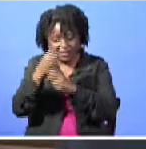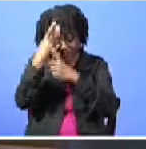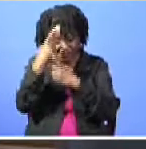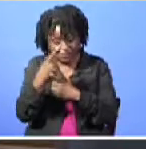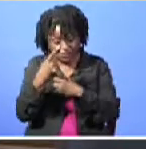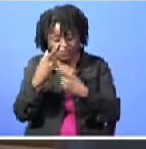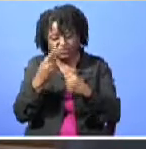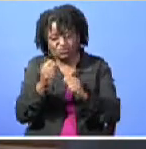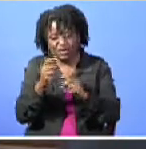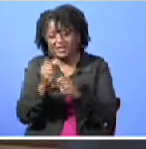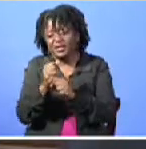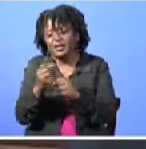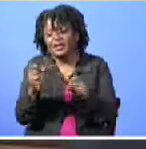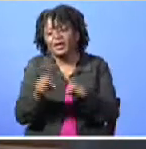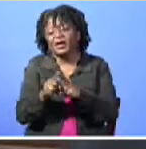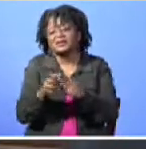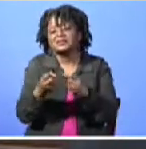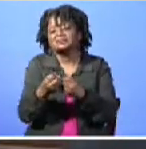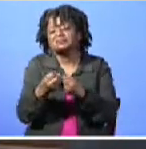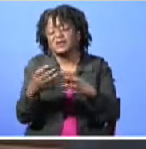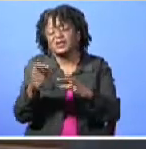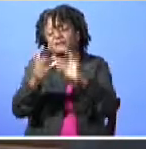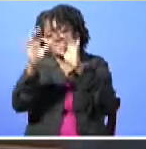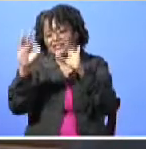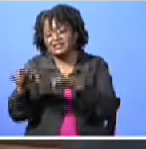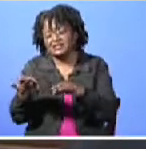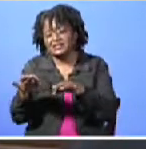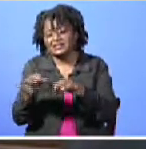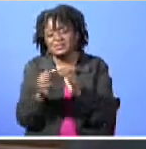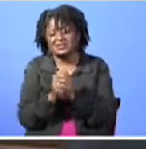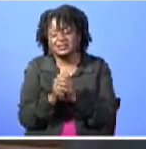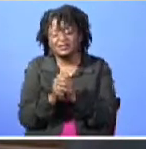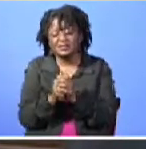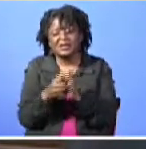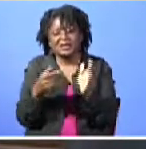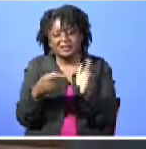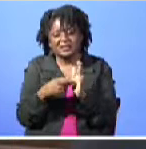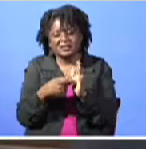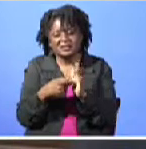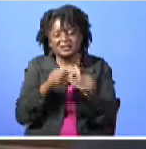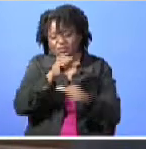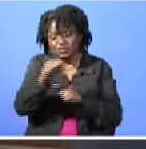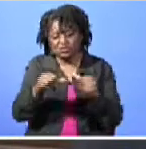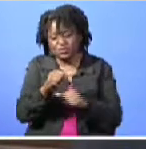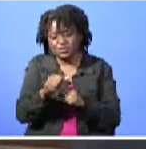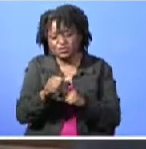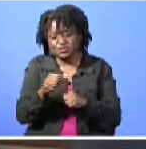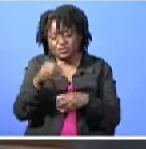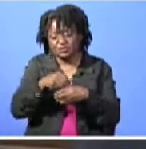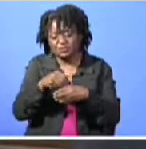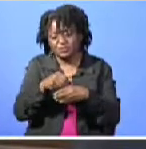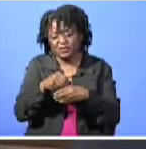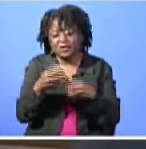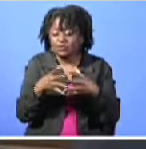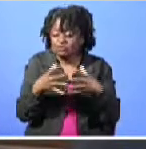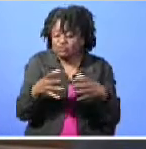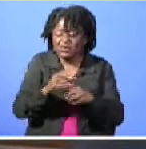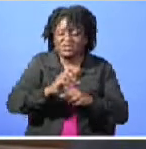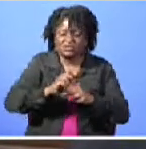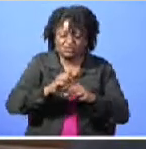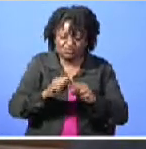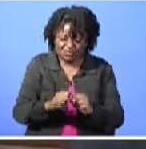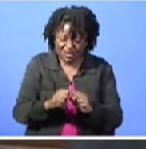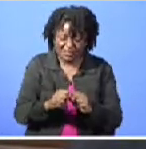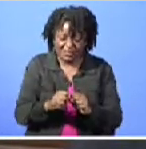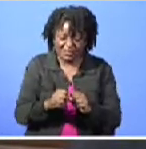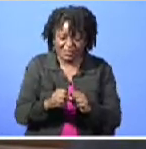possible. Obviously, Mr. Speaker, this would have caused great stress and duress and inconvenience for many Bahamians because they would not